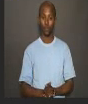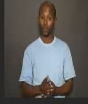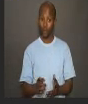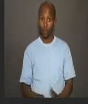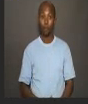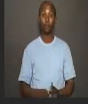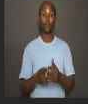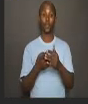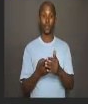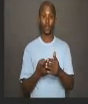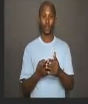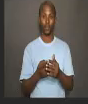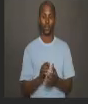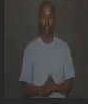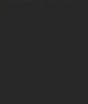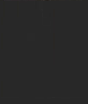Begin.